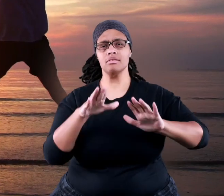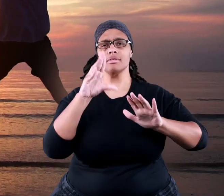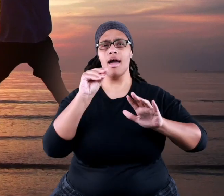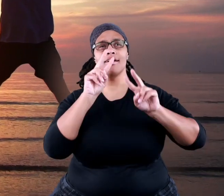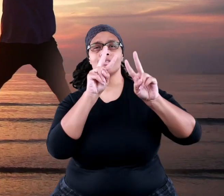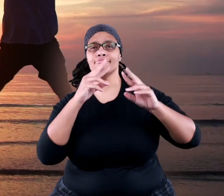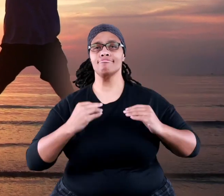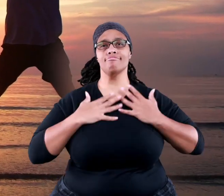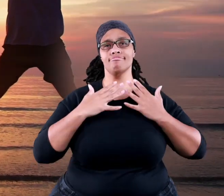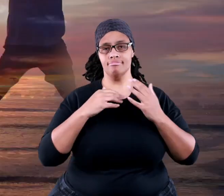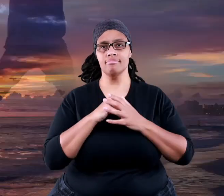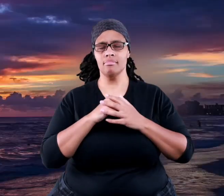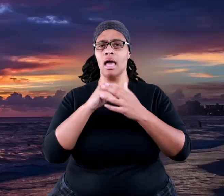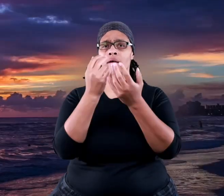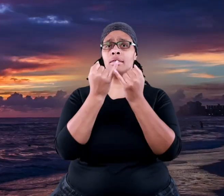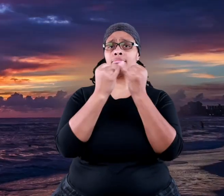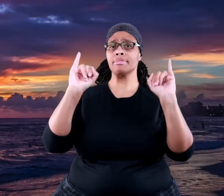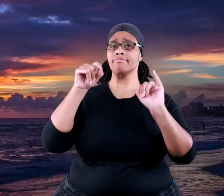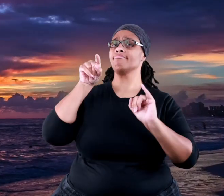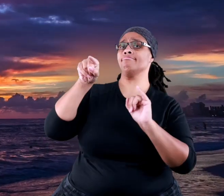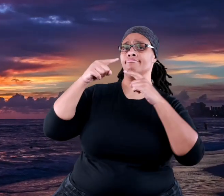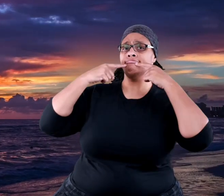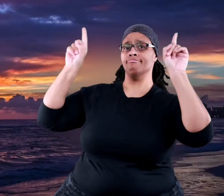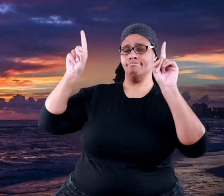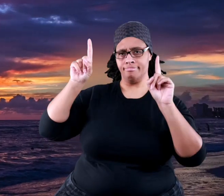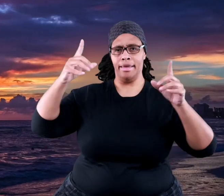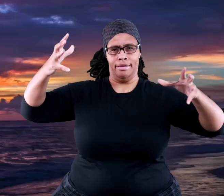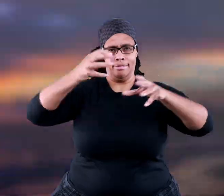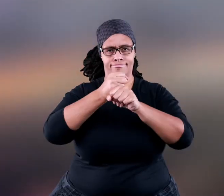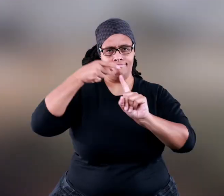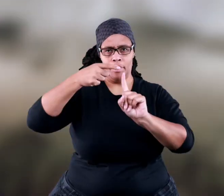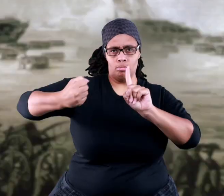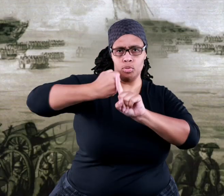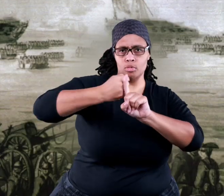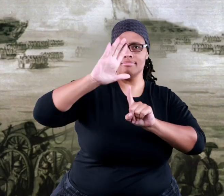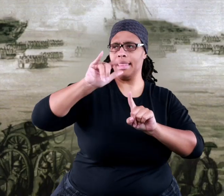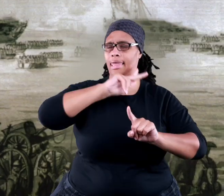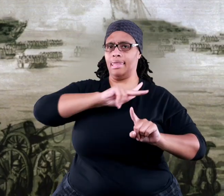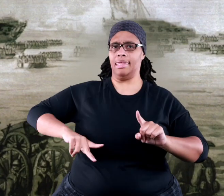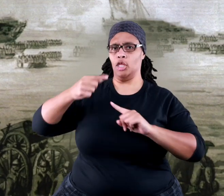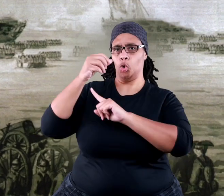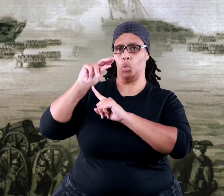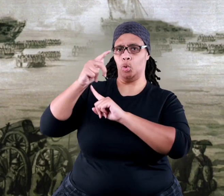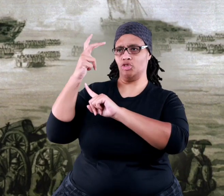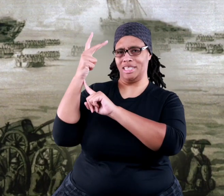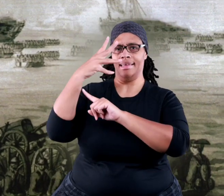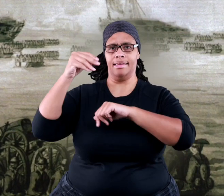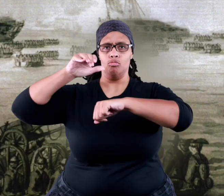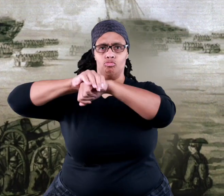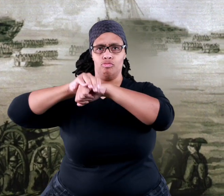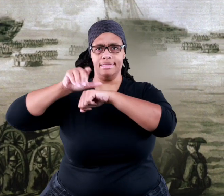and prosperity. The Declaration of Independence also summarized the abuses imposed by King George